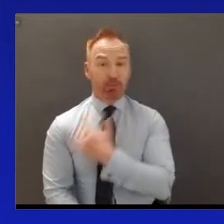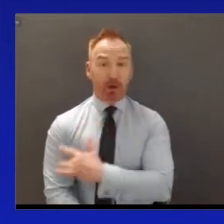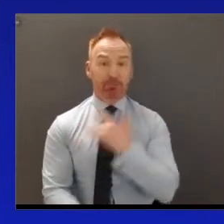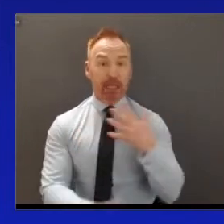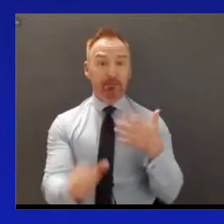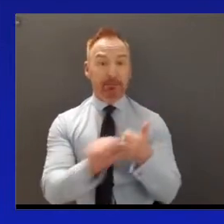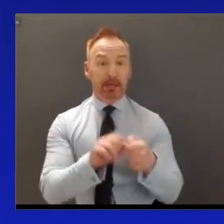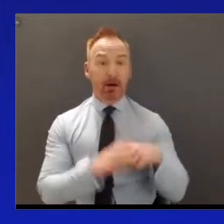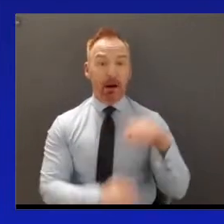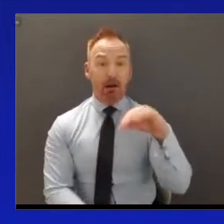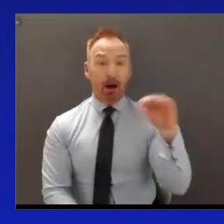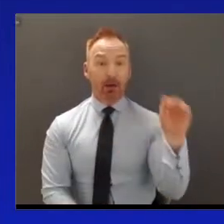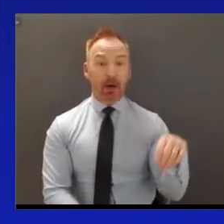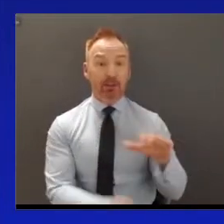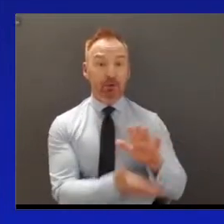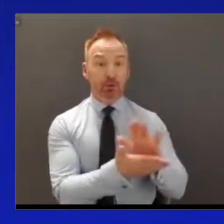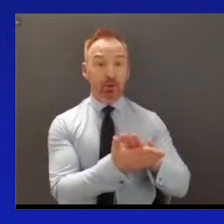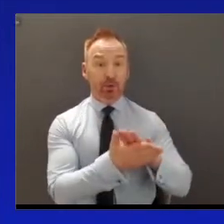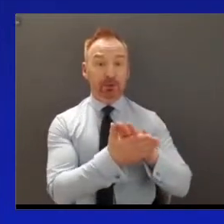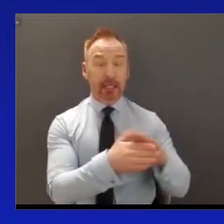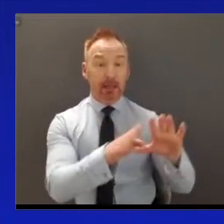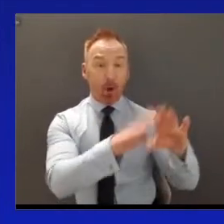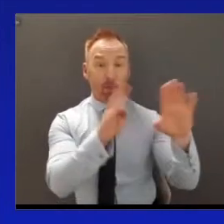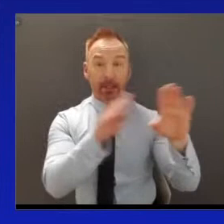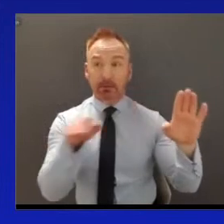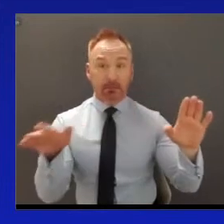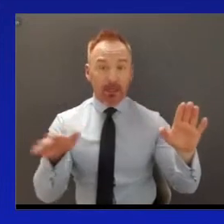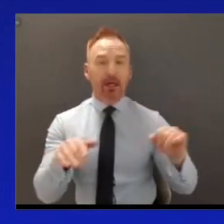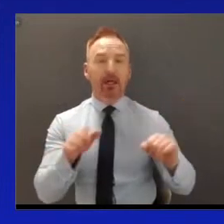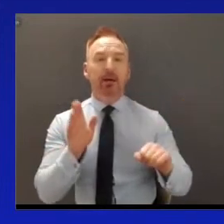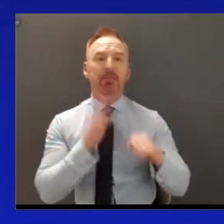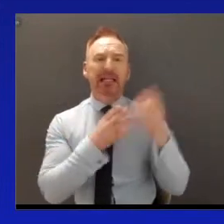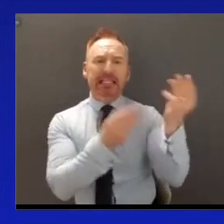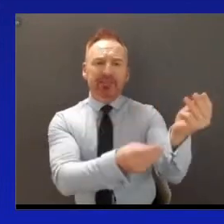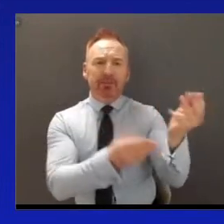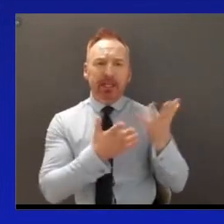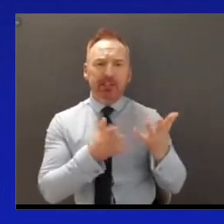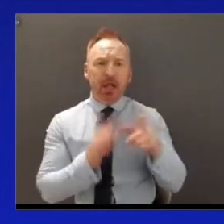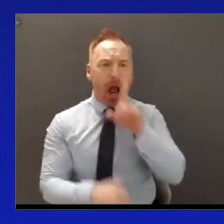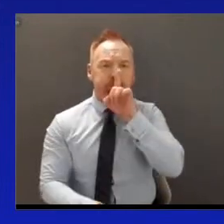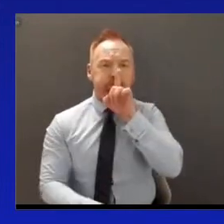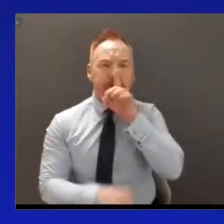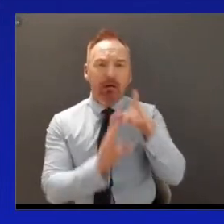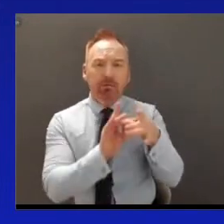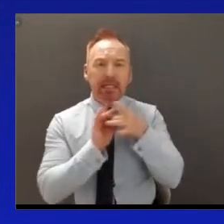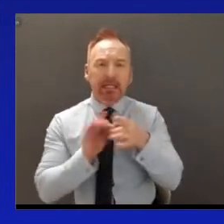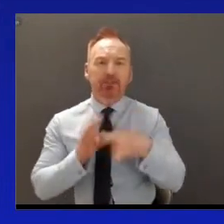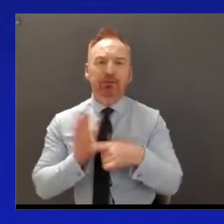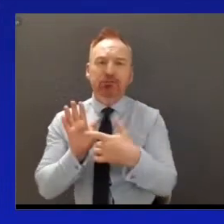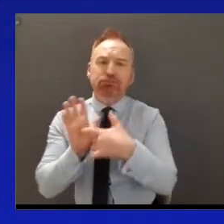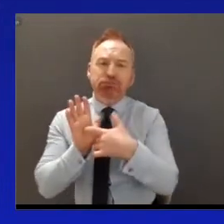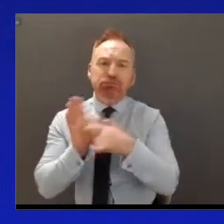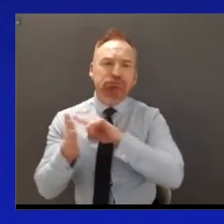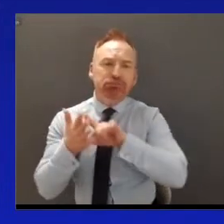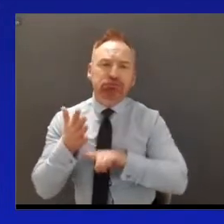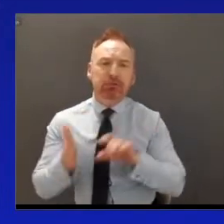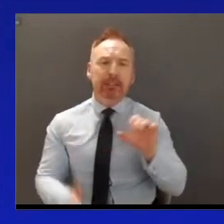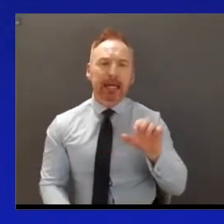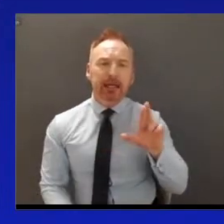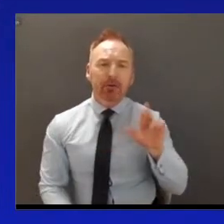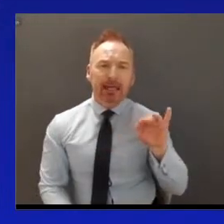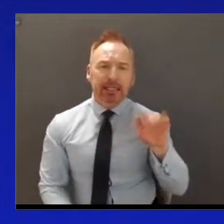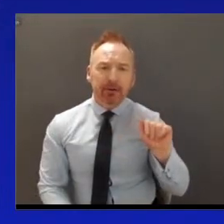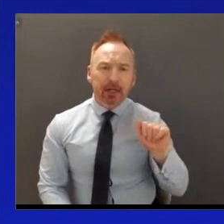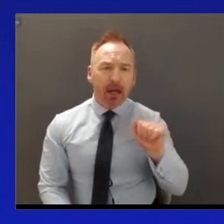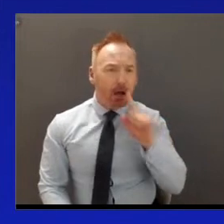on Ottawa's school openings, that there wasn't any information about what kind of criteria they're using to make those decisions, and also no indication